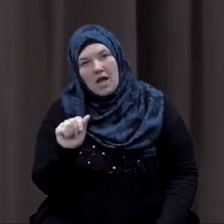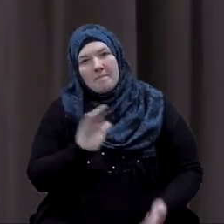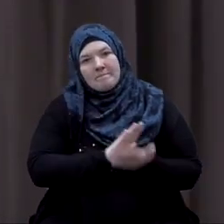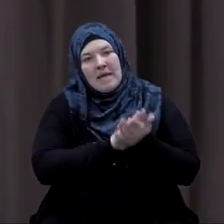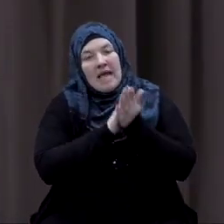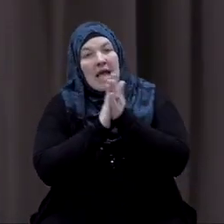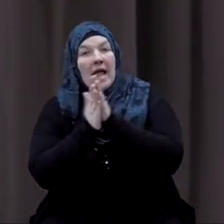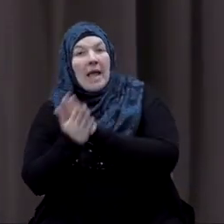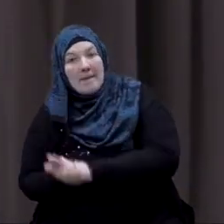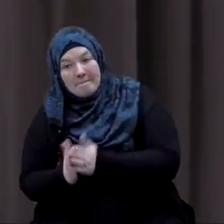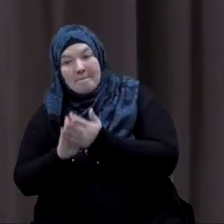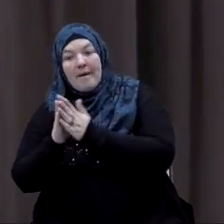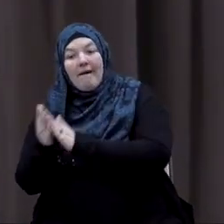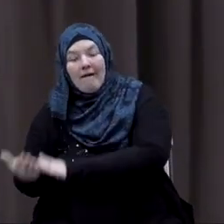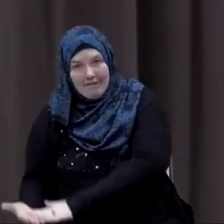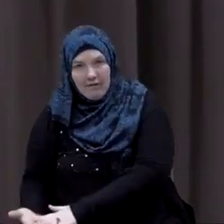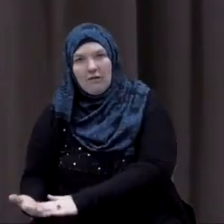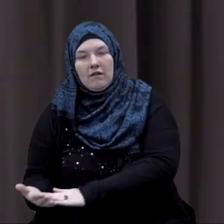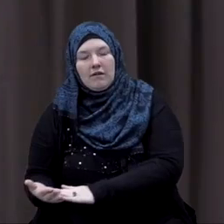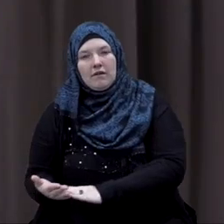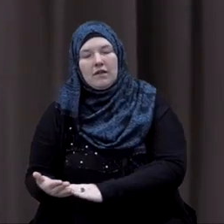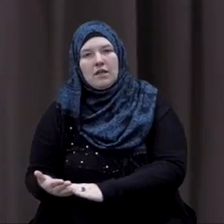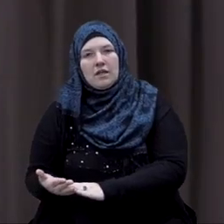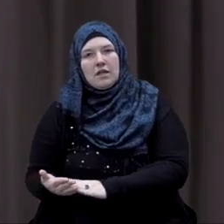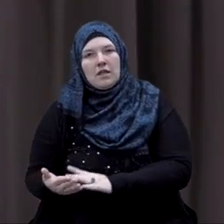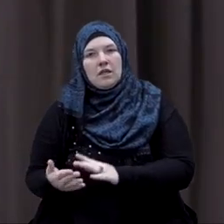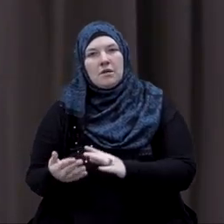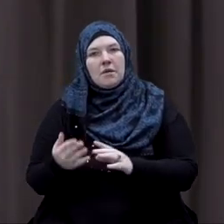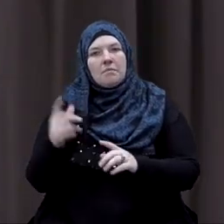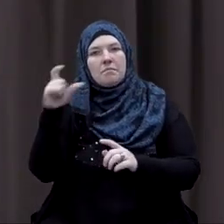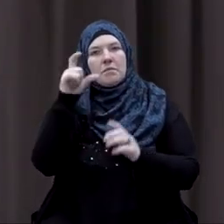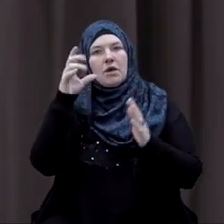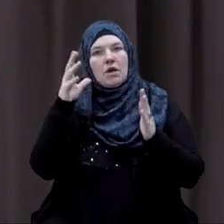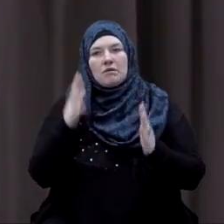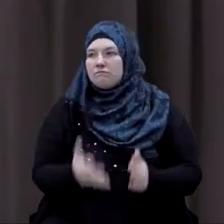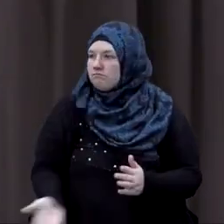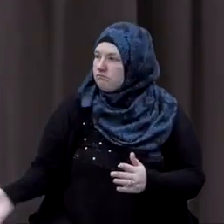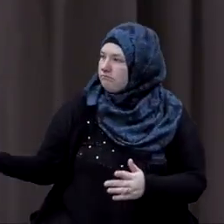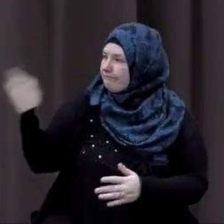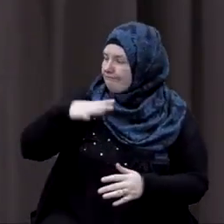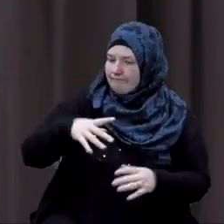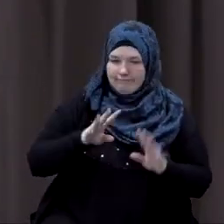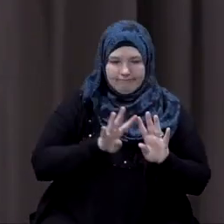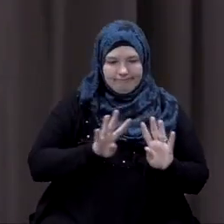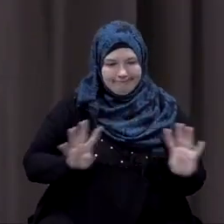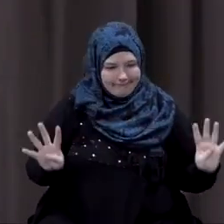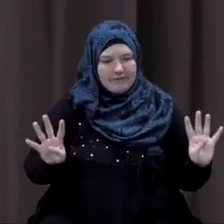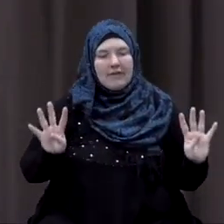two. They lined up Muslims and they marched through Mecca.